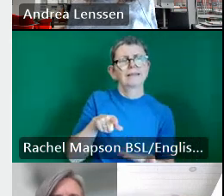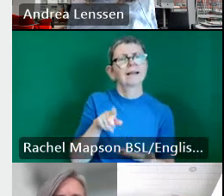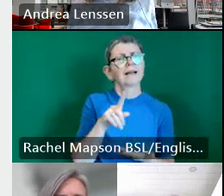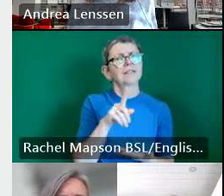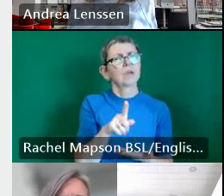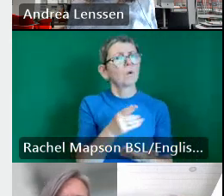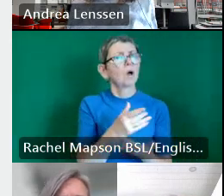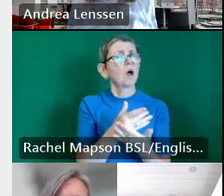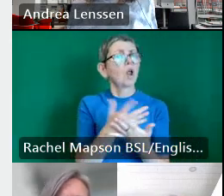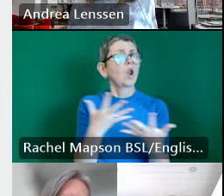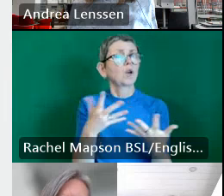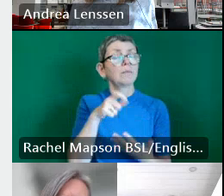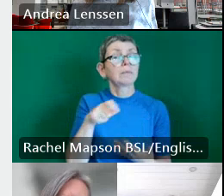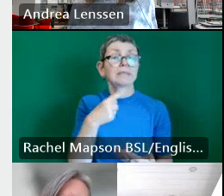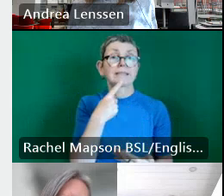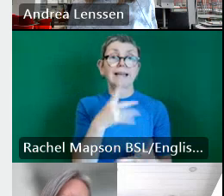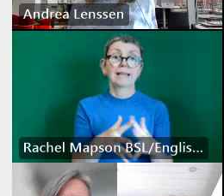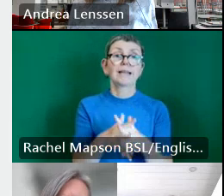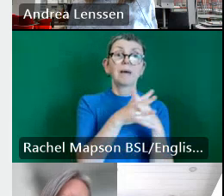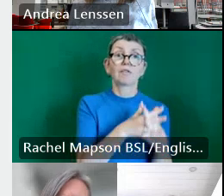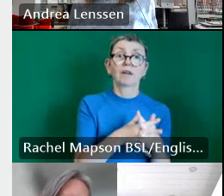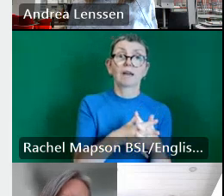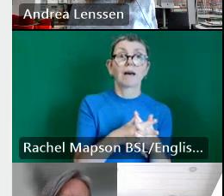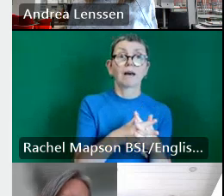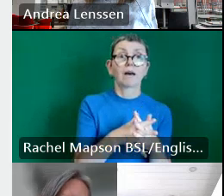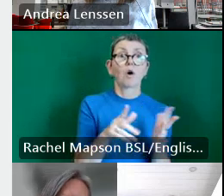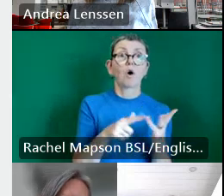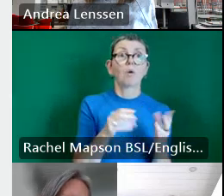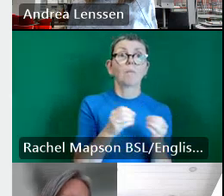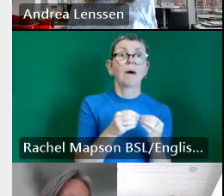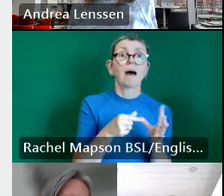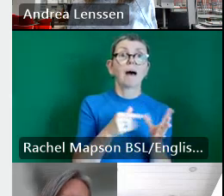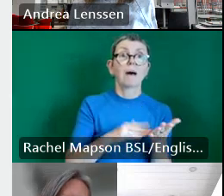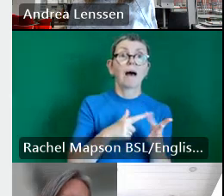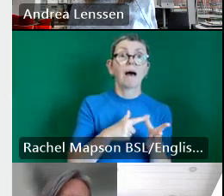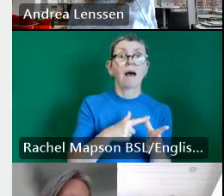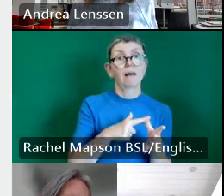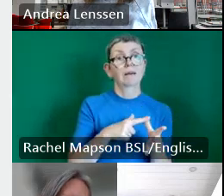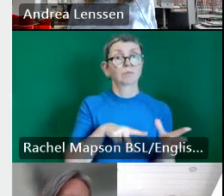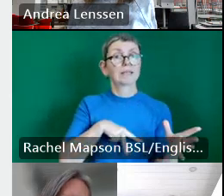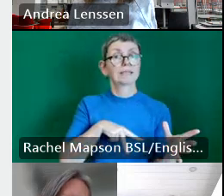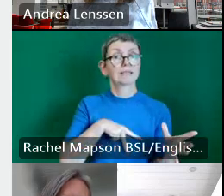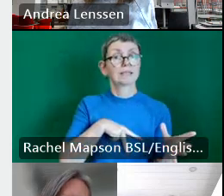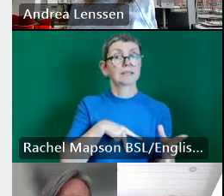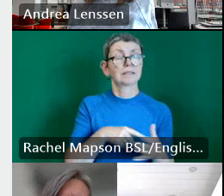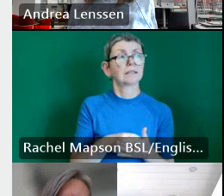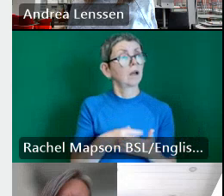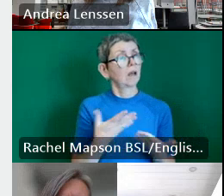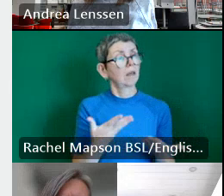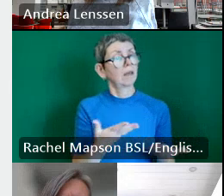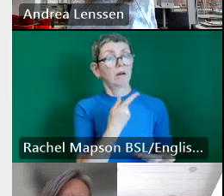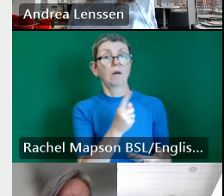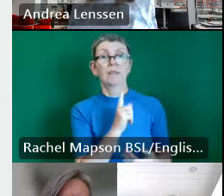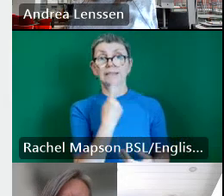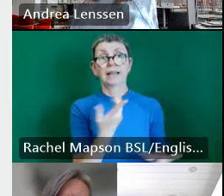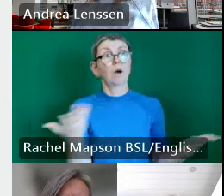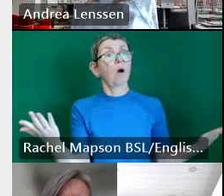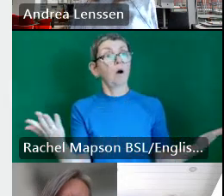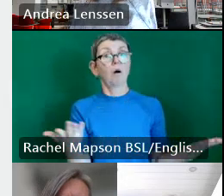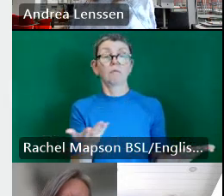was in office, you know, President Barack Obama, when he was in office, they were like, okay, America's a post-racial nation. We no longer have to